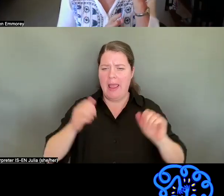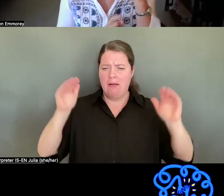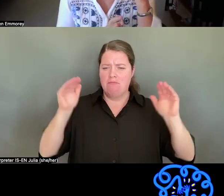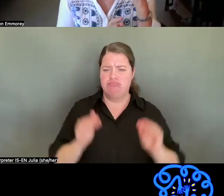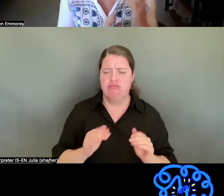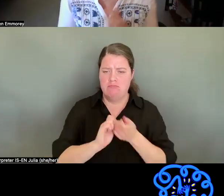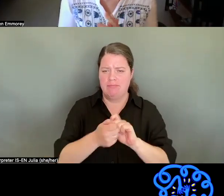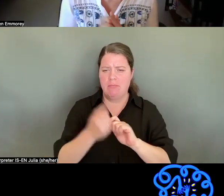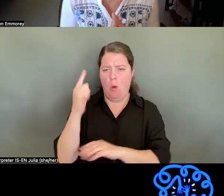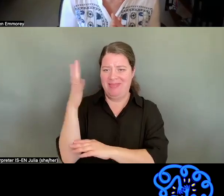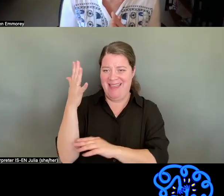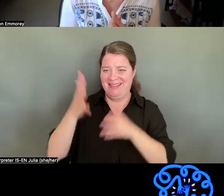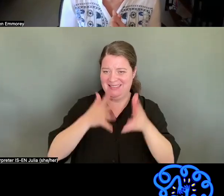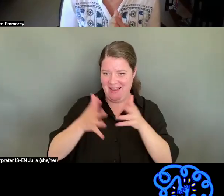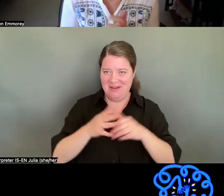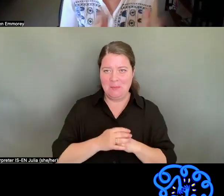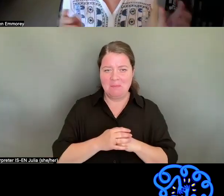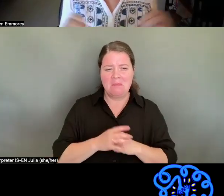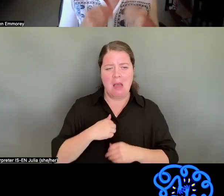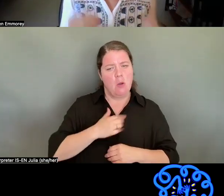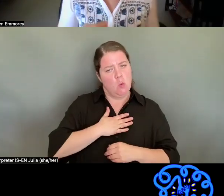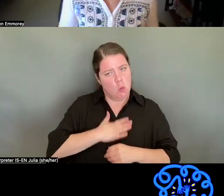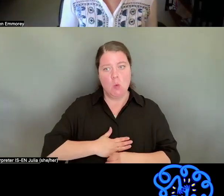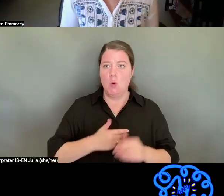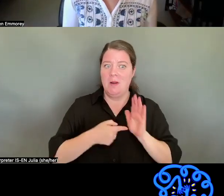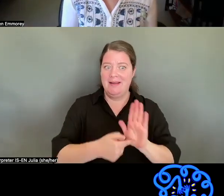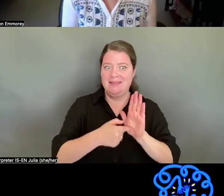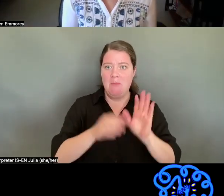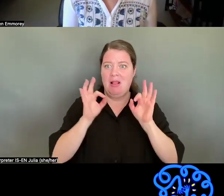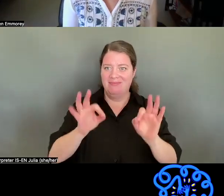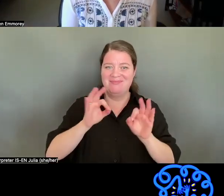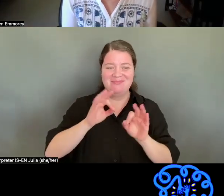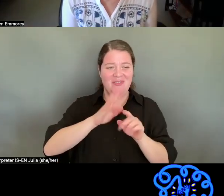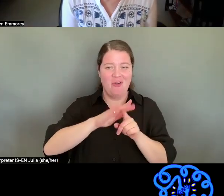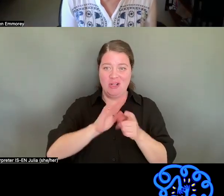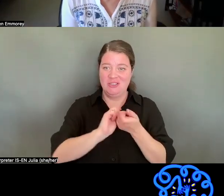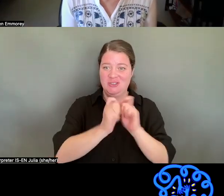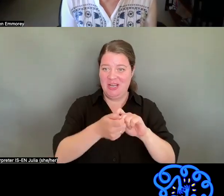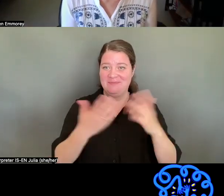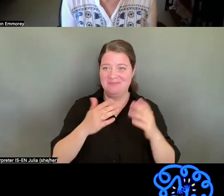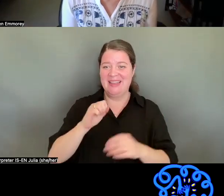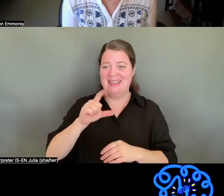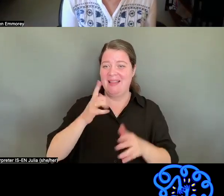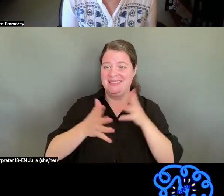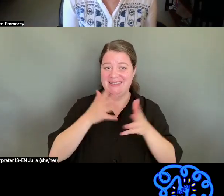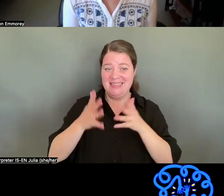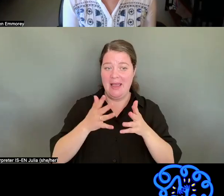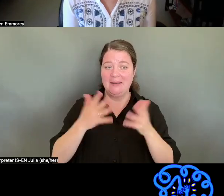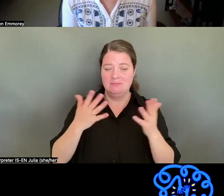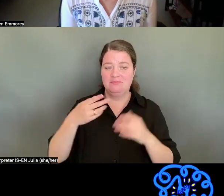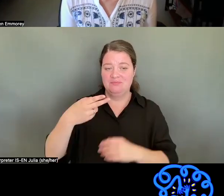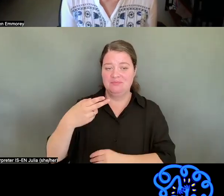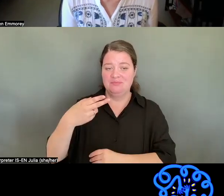favorite example of this sort of phonological change with frequency is the ASL sign for